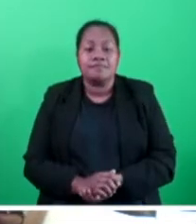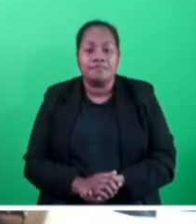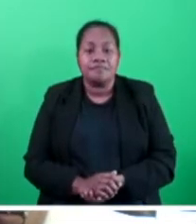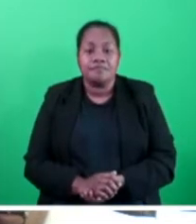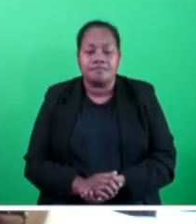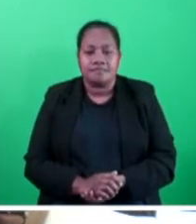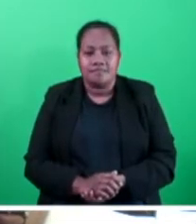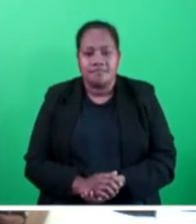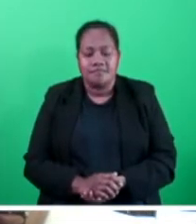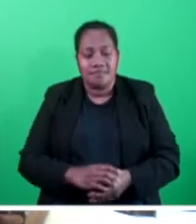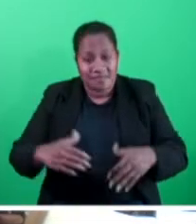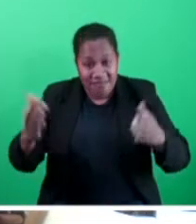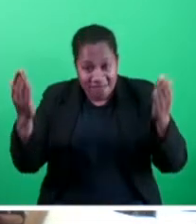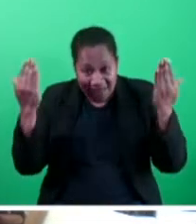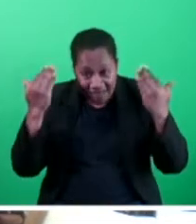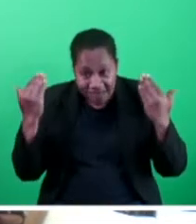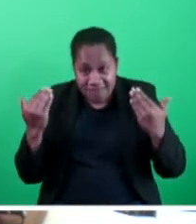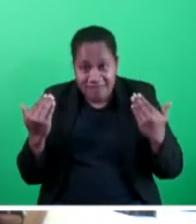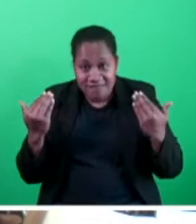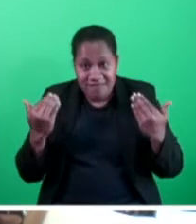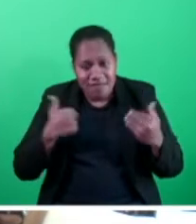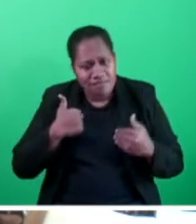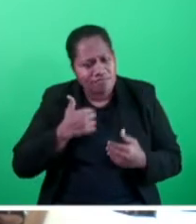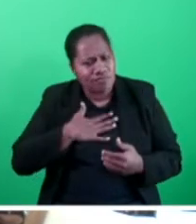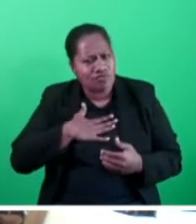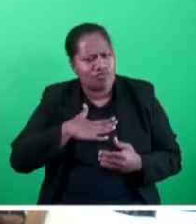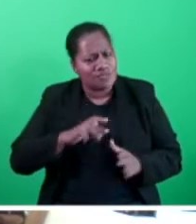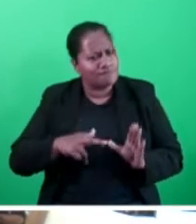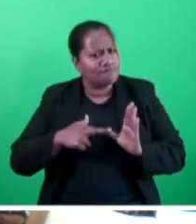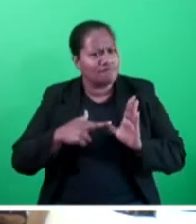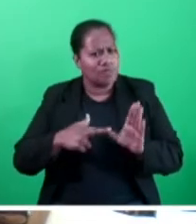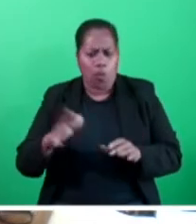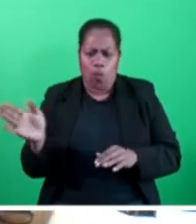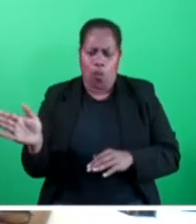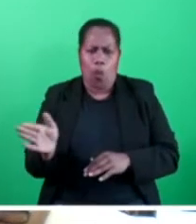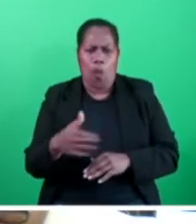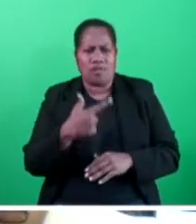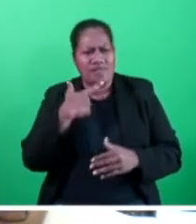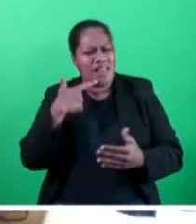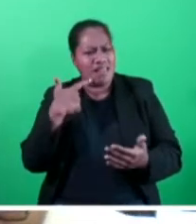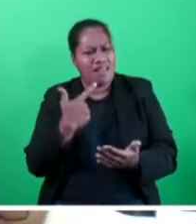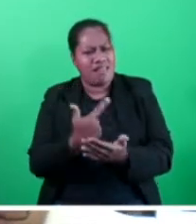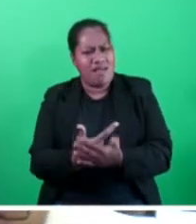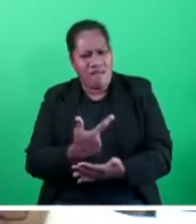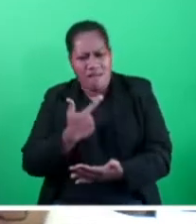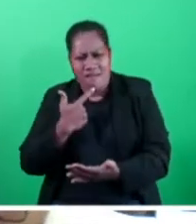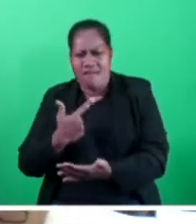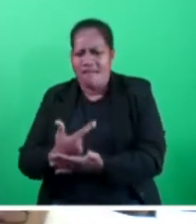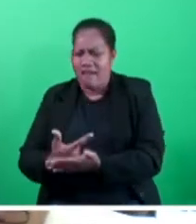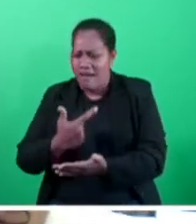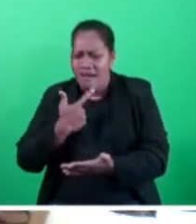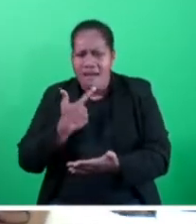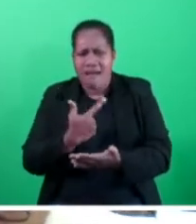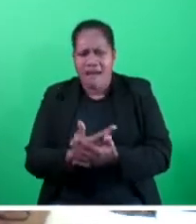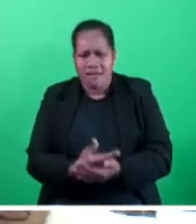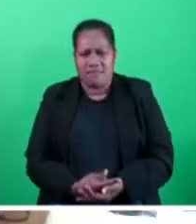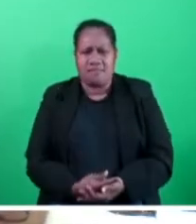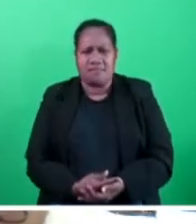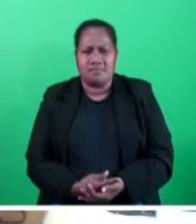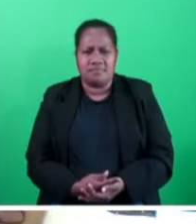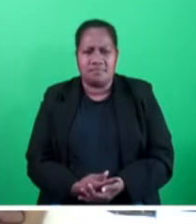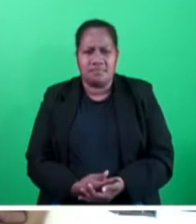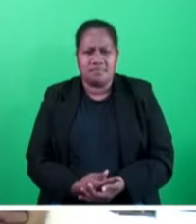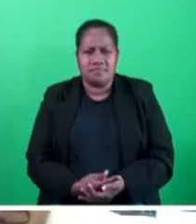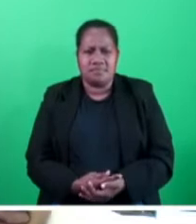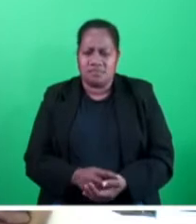Speaker, let me respond to all these outright lies and dishonest claims by